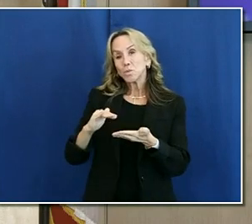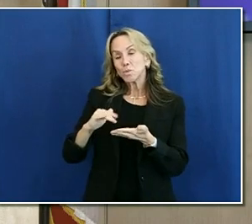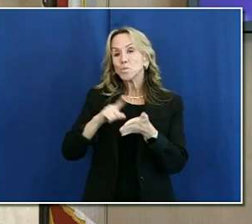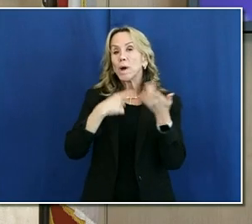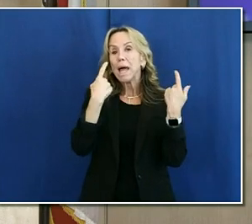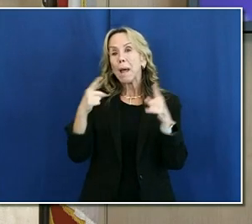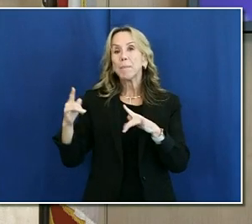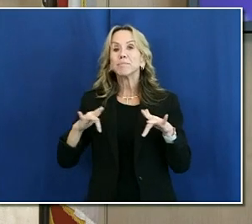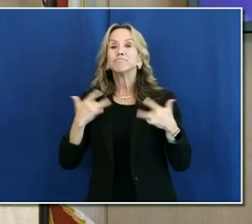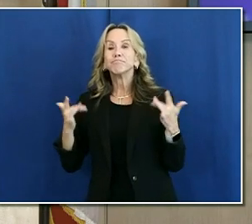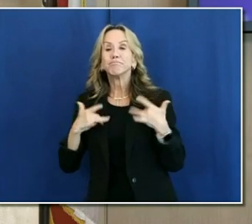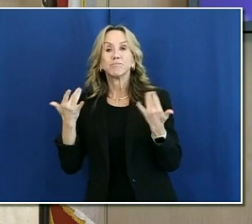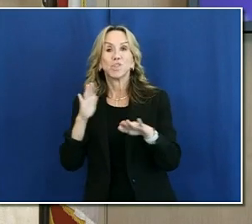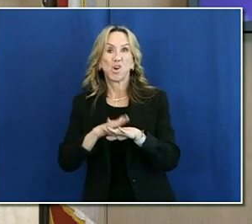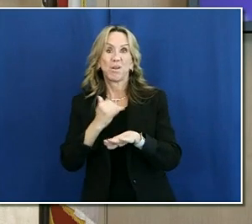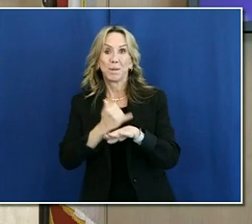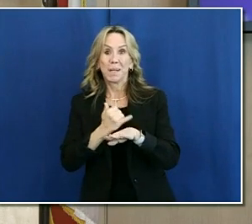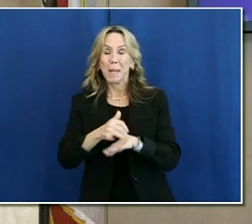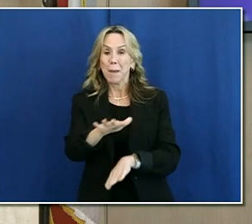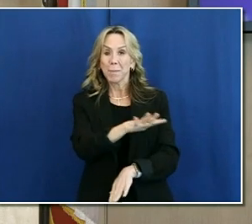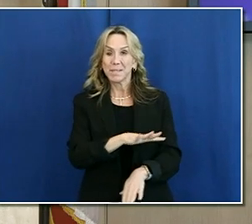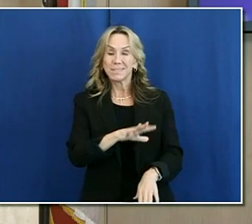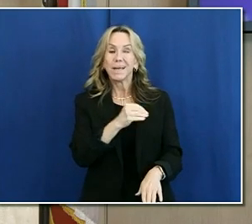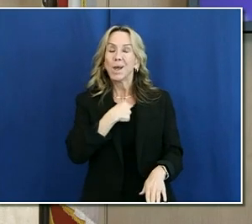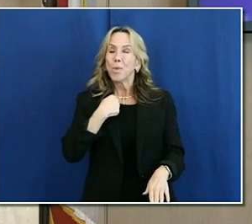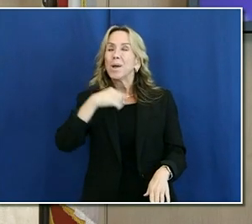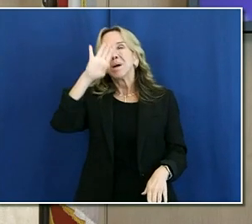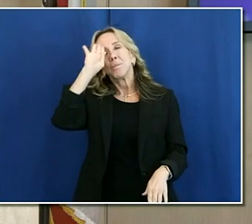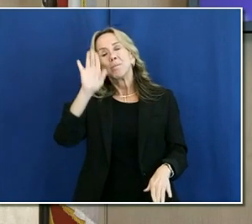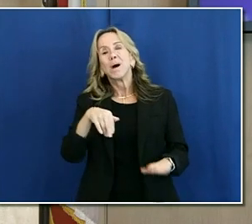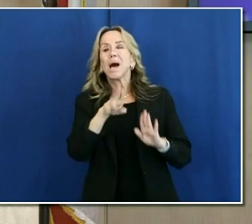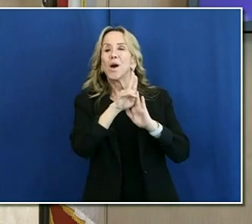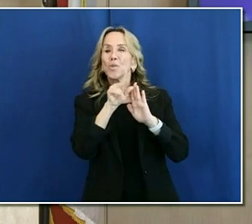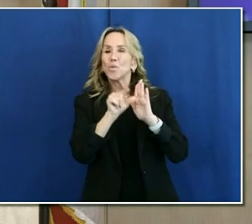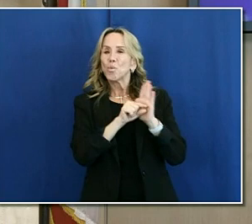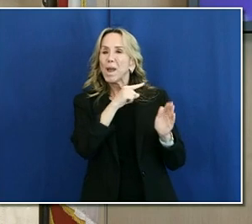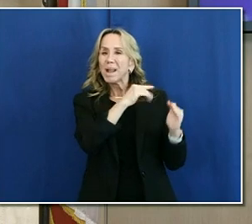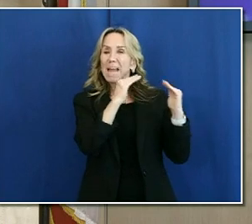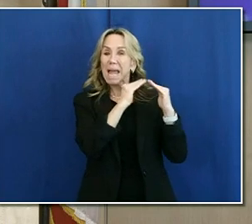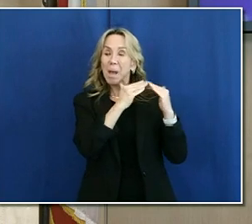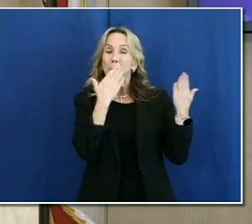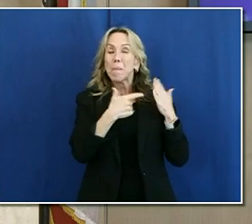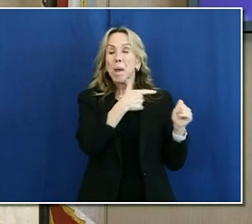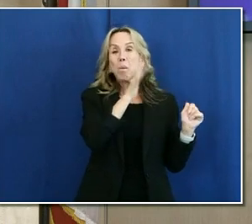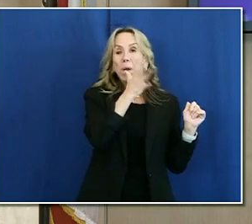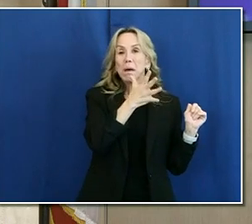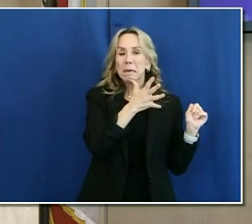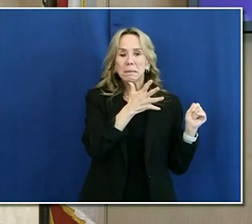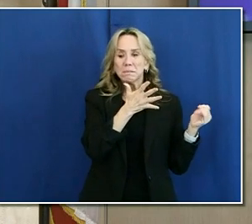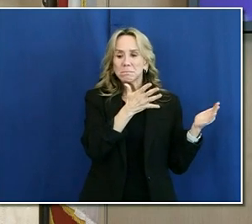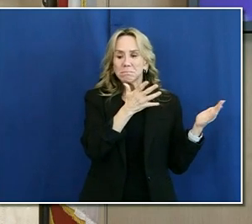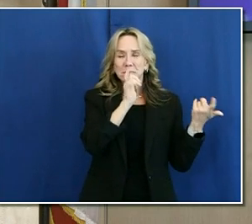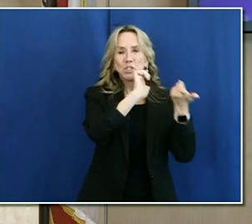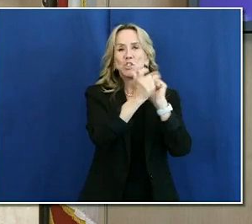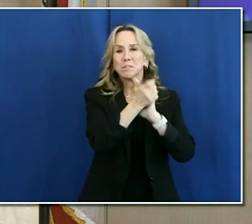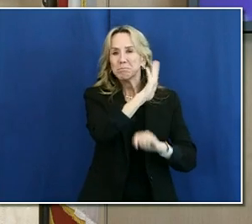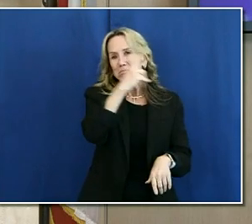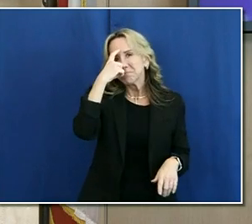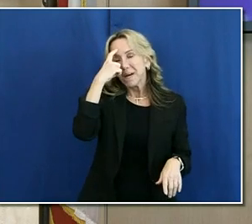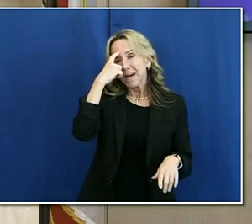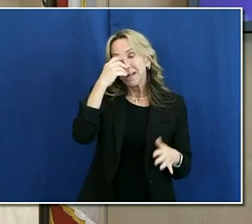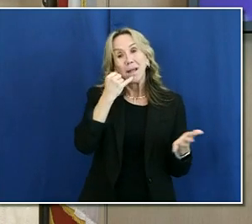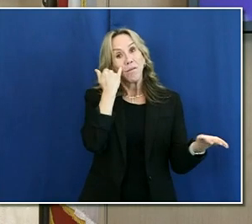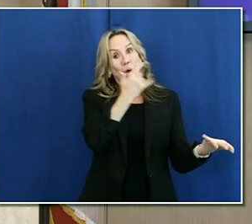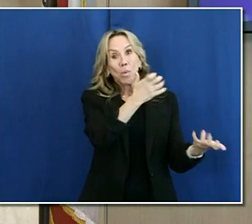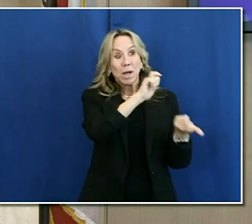fully expect that some of our current undergraduate residential housing students will change their plans. And those who wish to do so